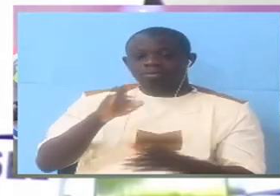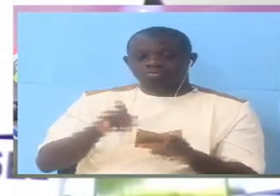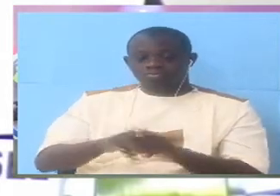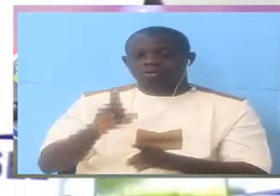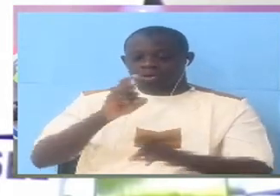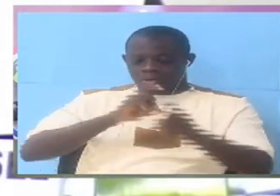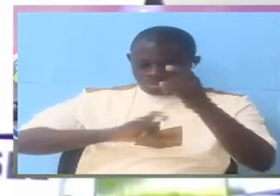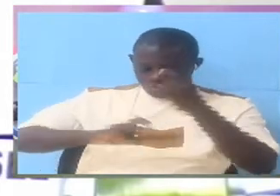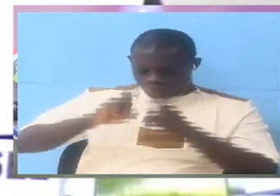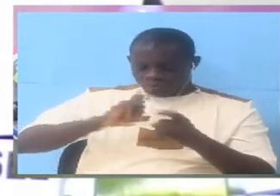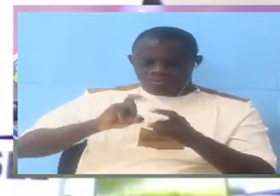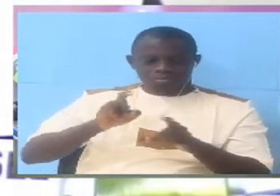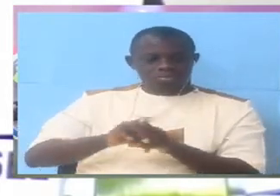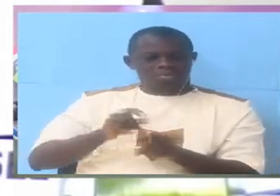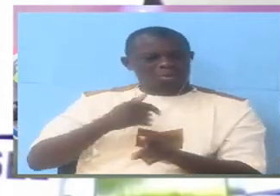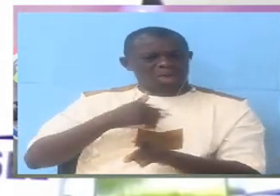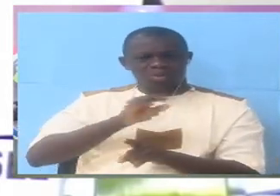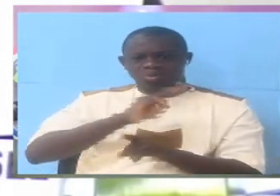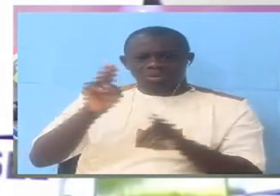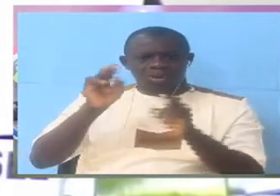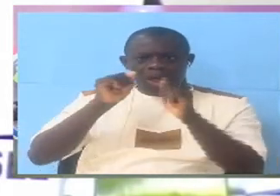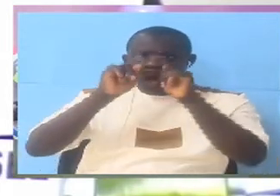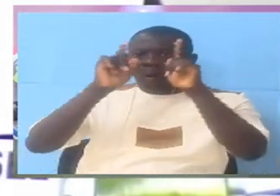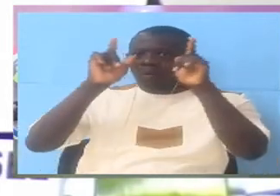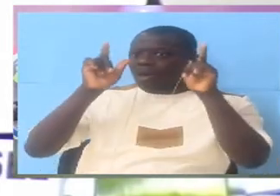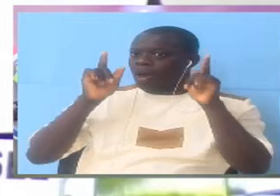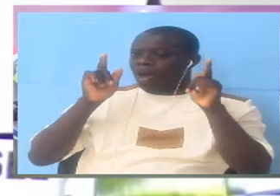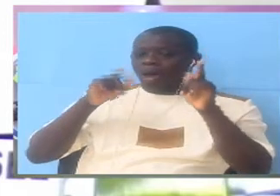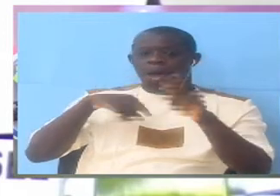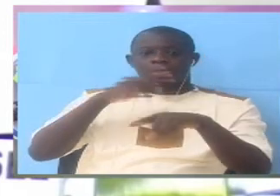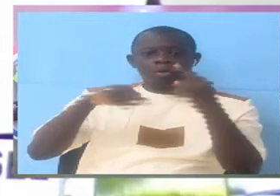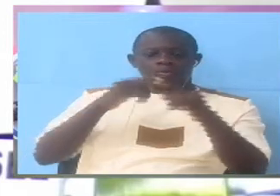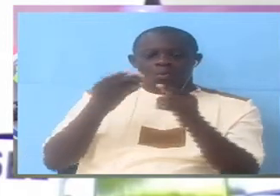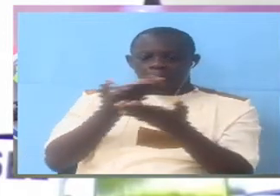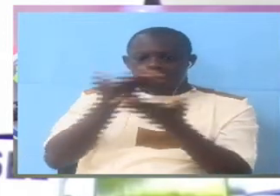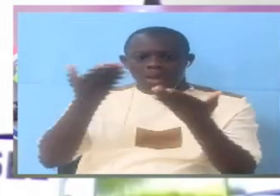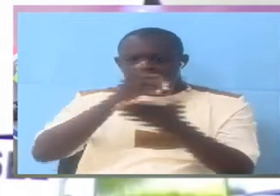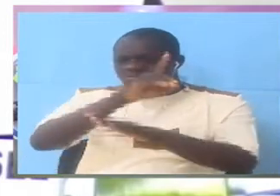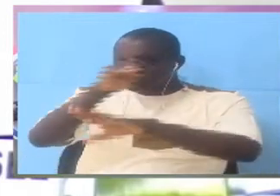Again, I was not aware of where I was taken. However,